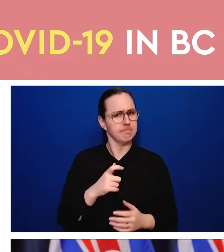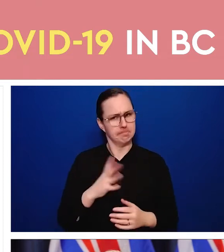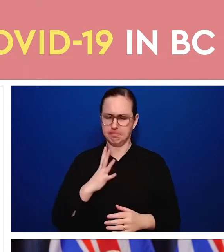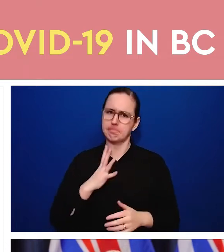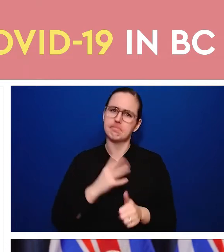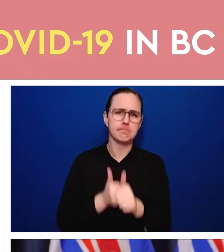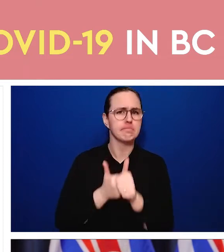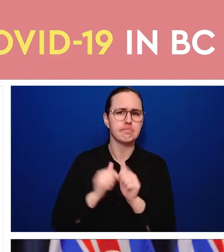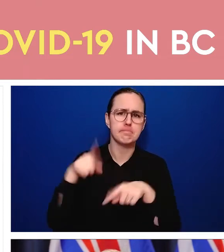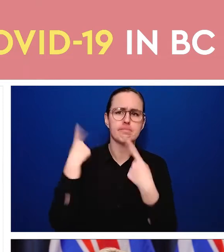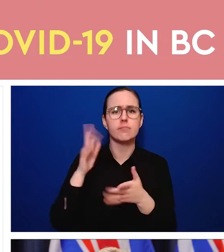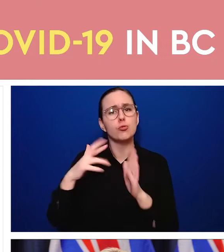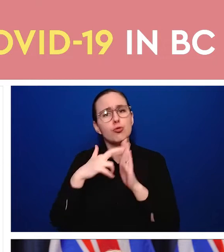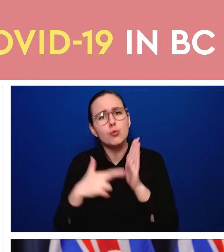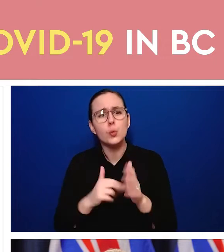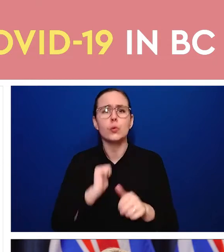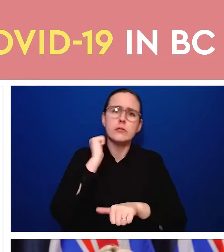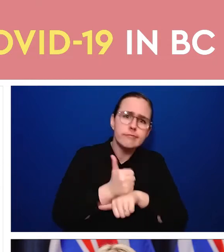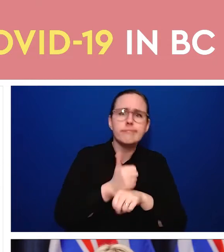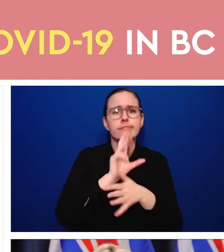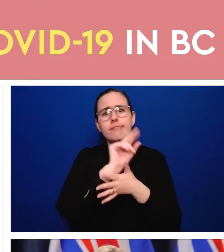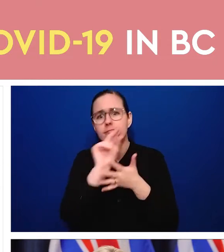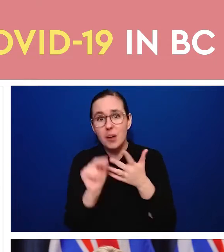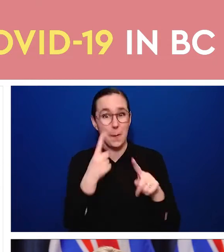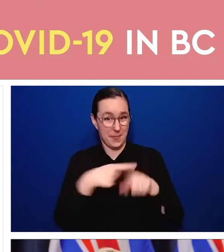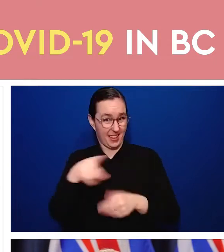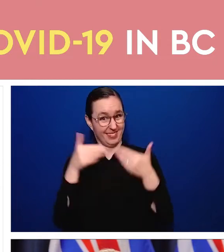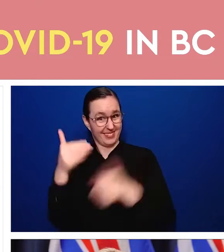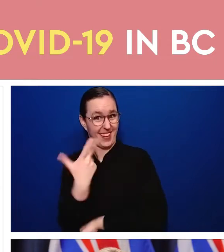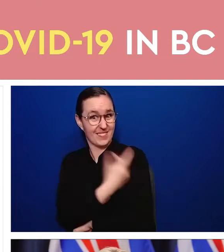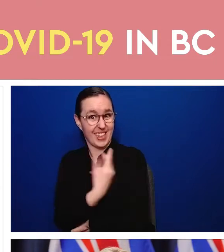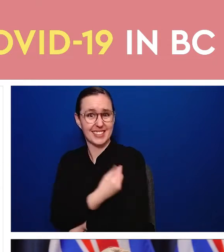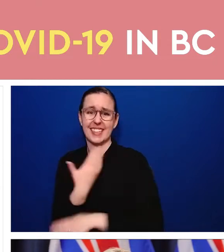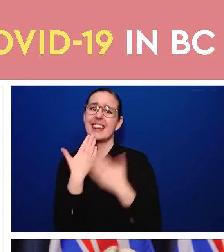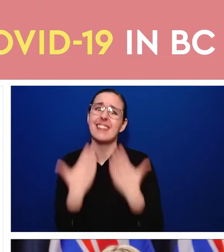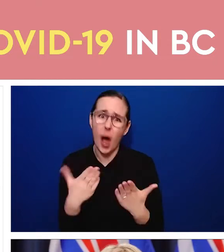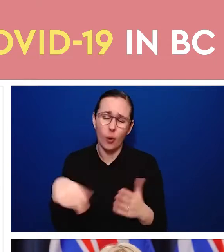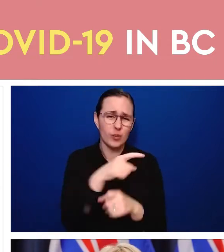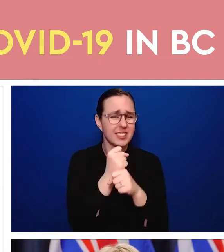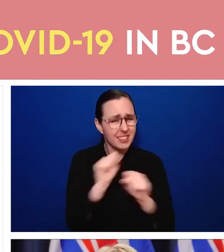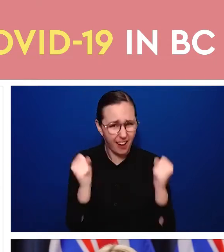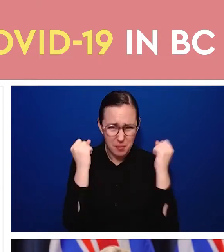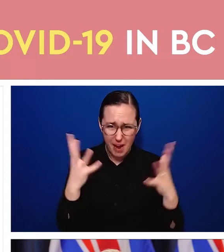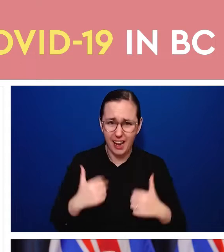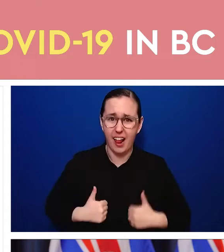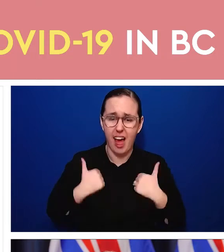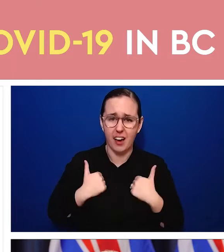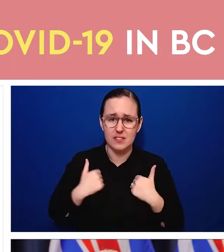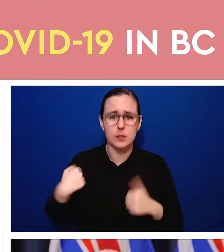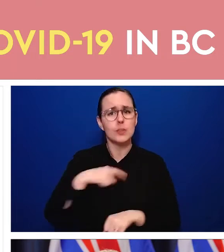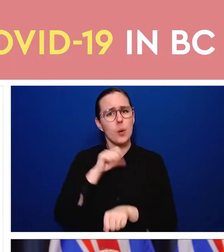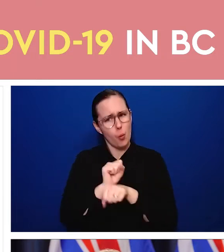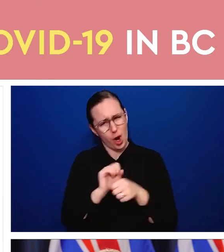countless lives. Together, we've done what is right at the right time. And now we are in a place where we can once again